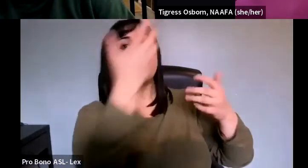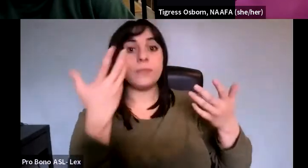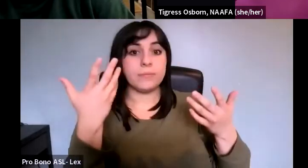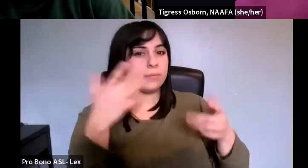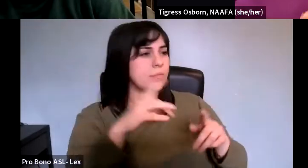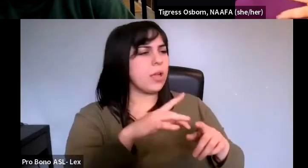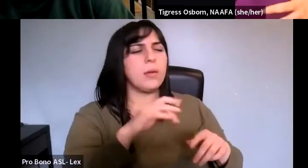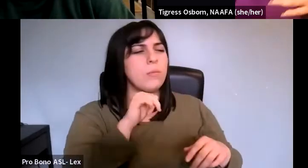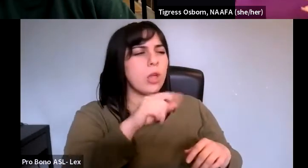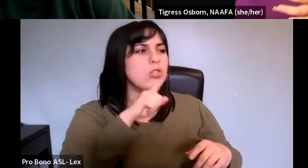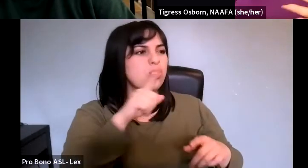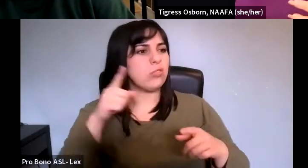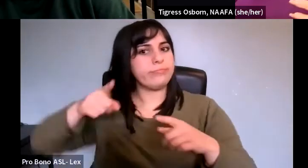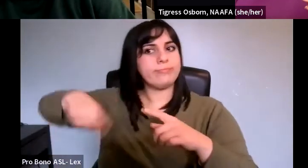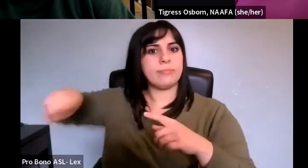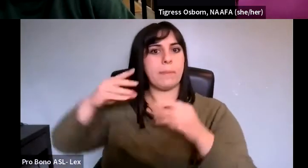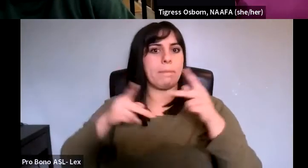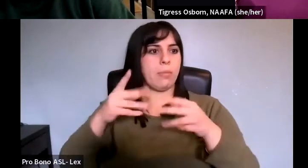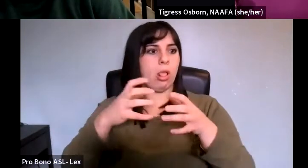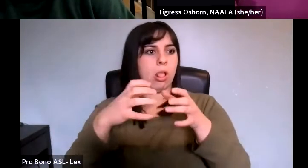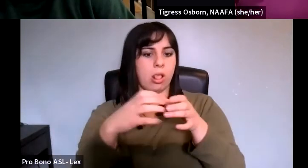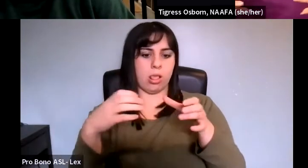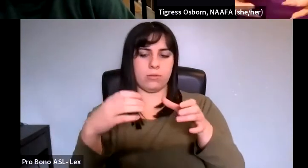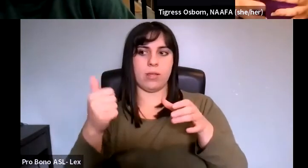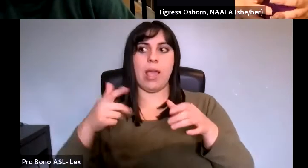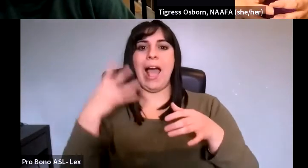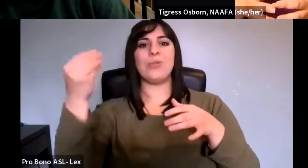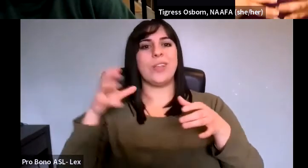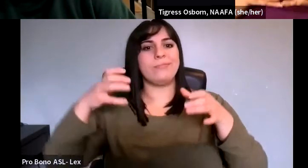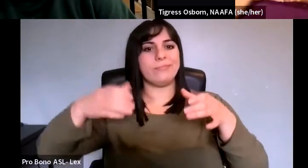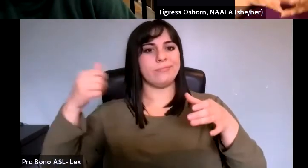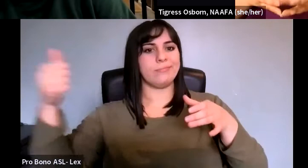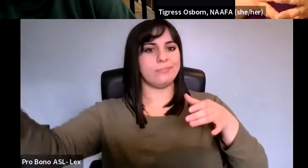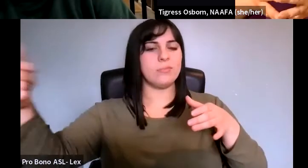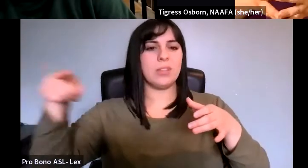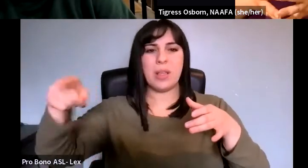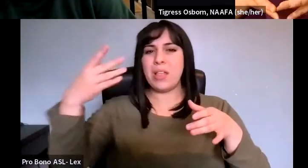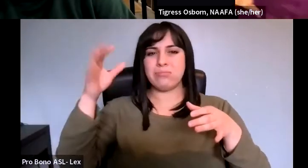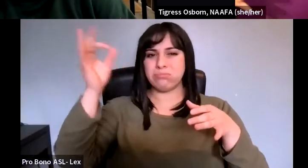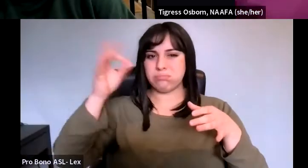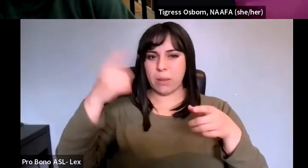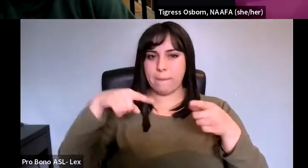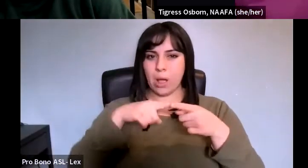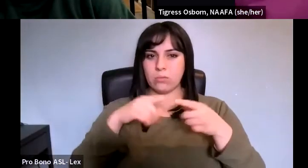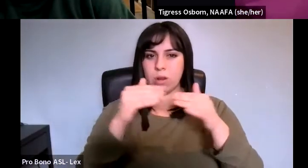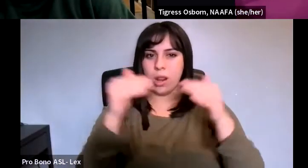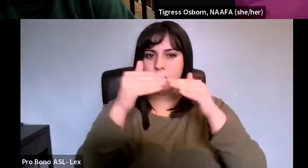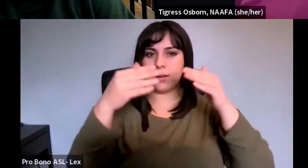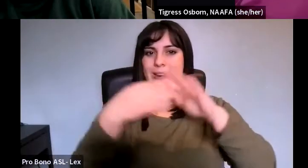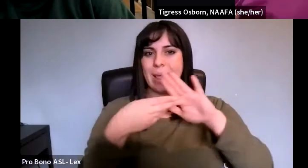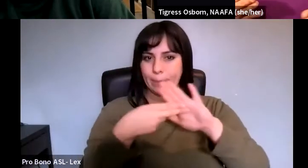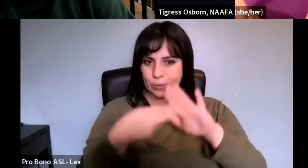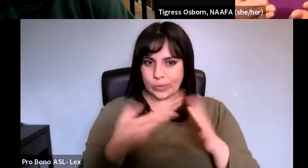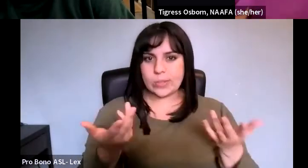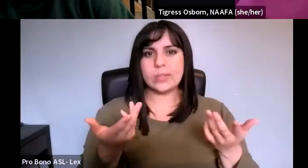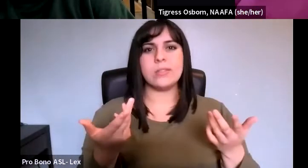everybody else knows. So like, what does it mean to you to be the particular size of fat that you are versus another